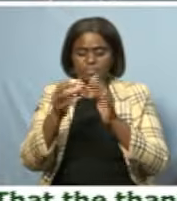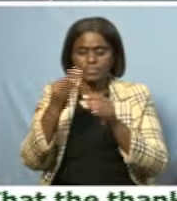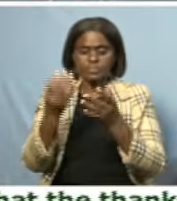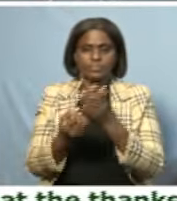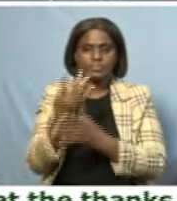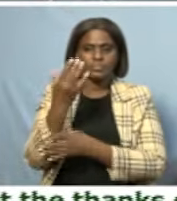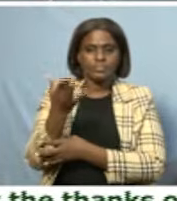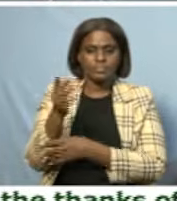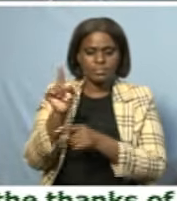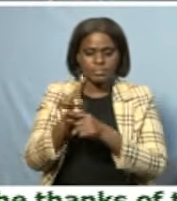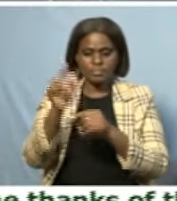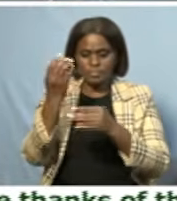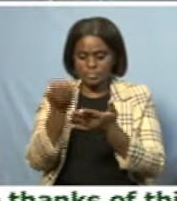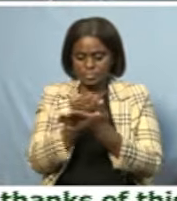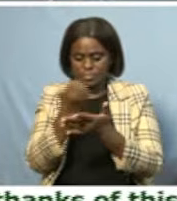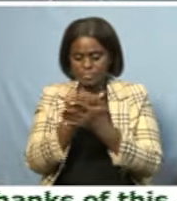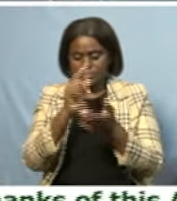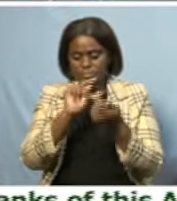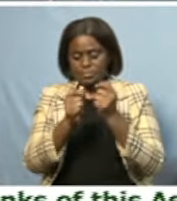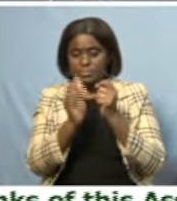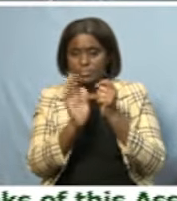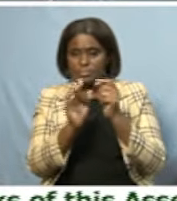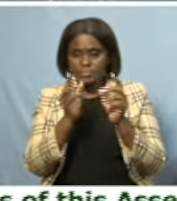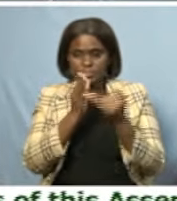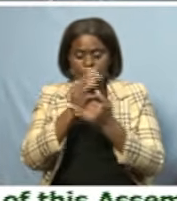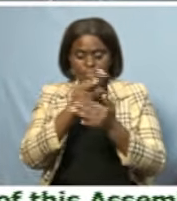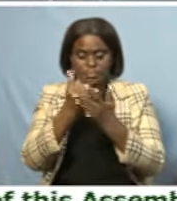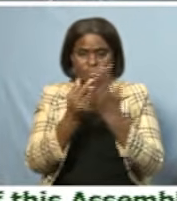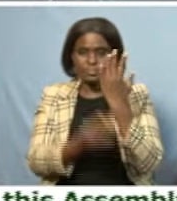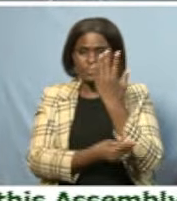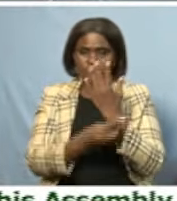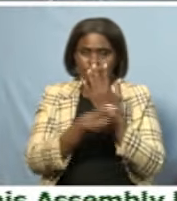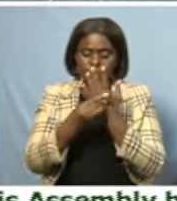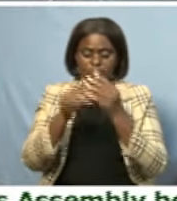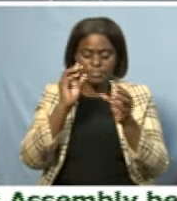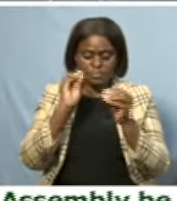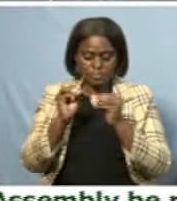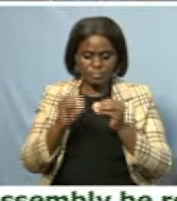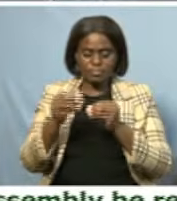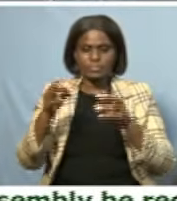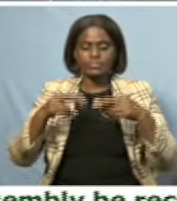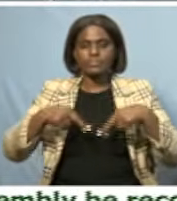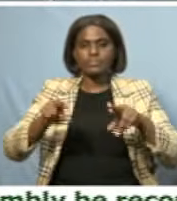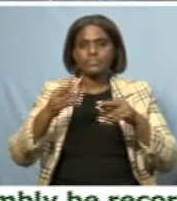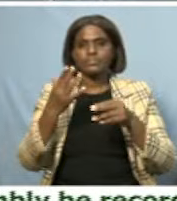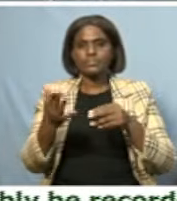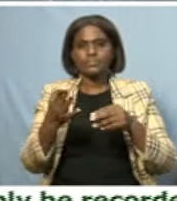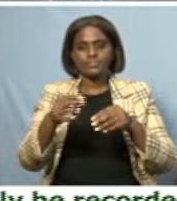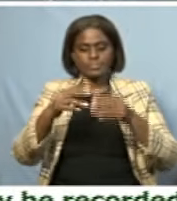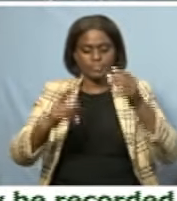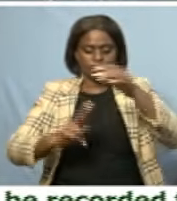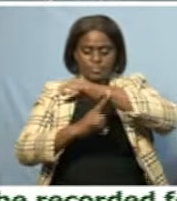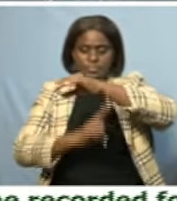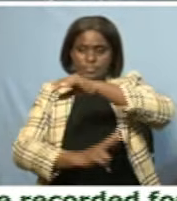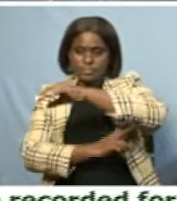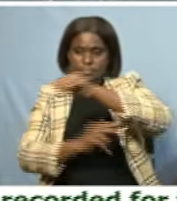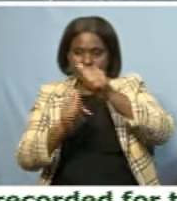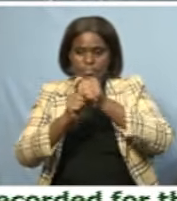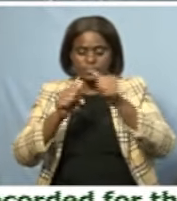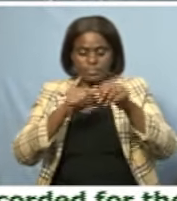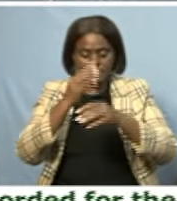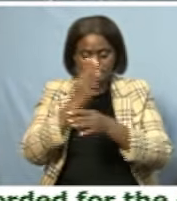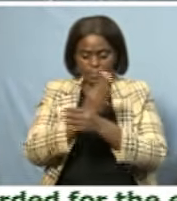growth and economic transformation through the development and rehabilitation of roads, bridges, and the